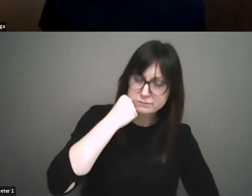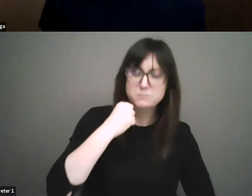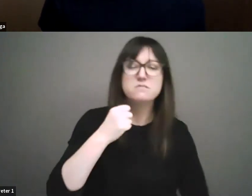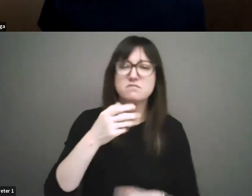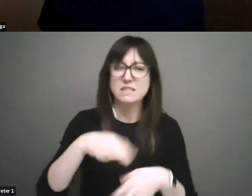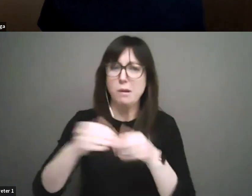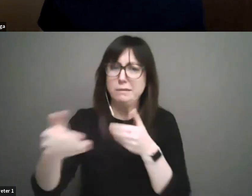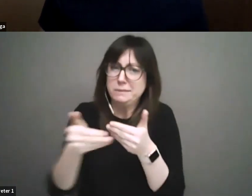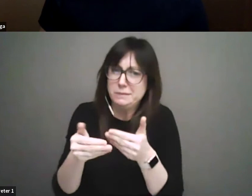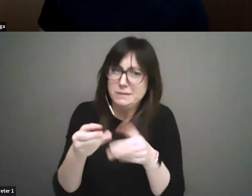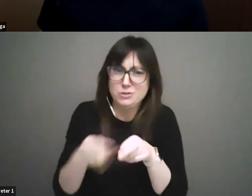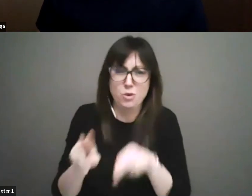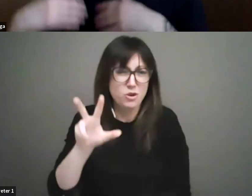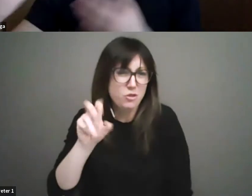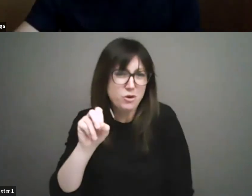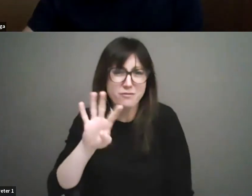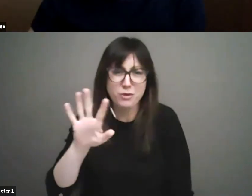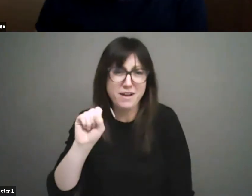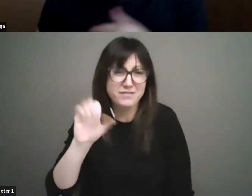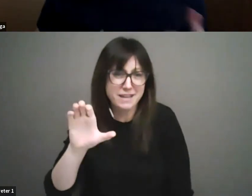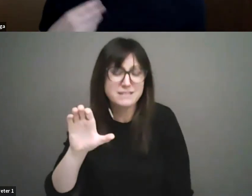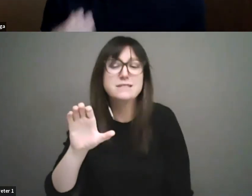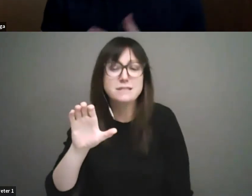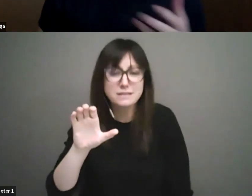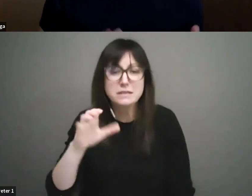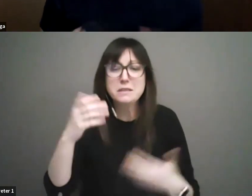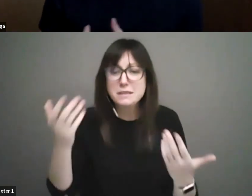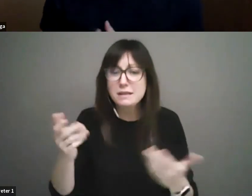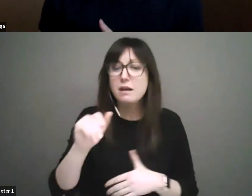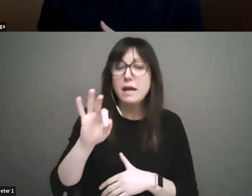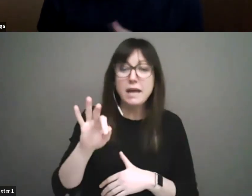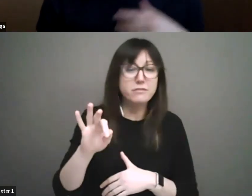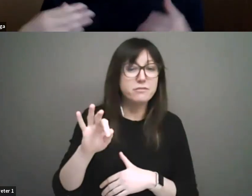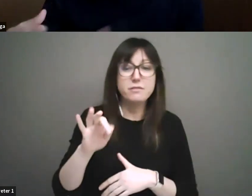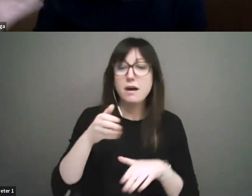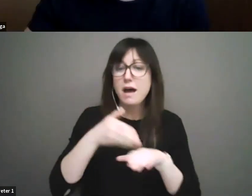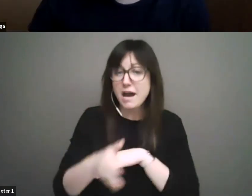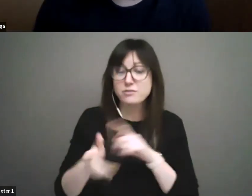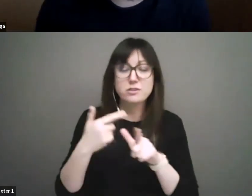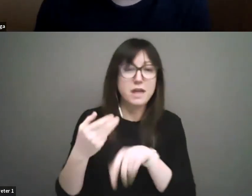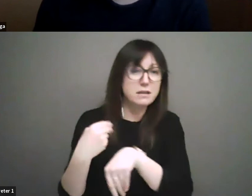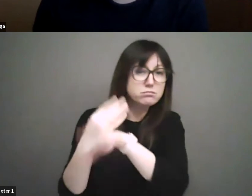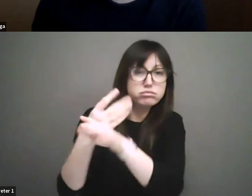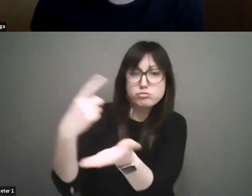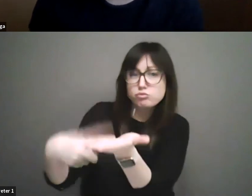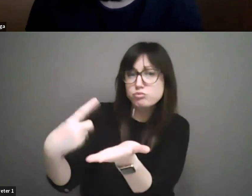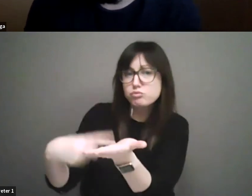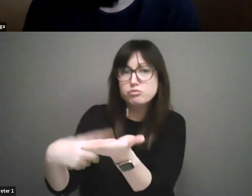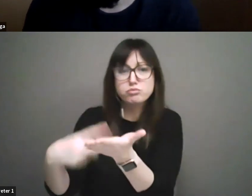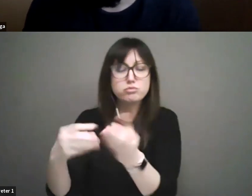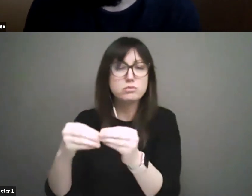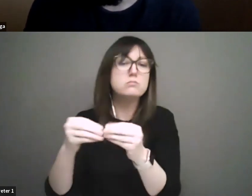seconds. Then, you know, if you have some conversation with the person, you can open it up to a little bit of a longer